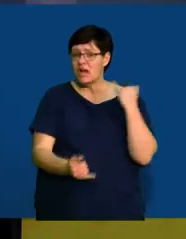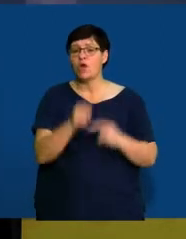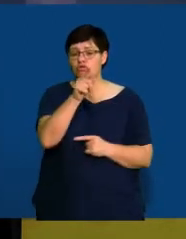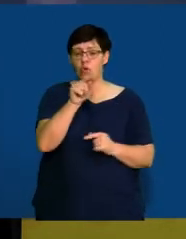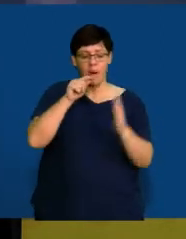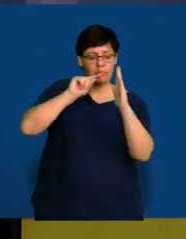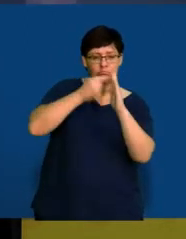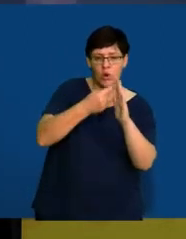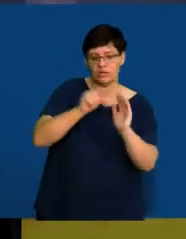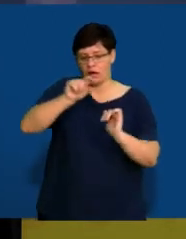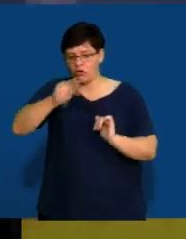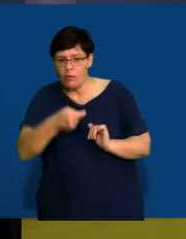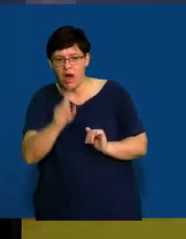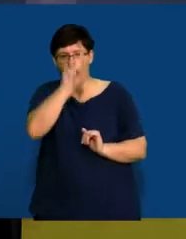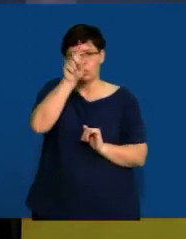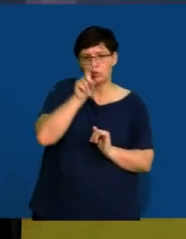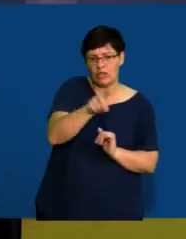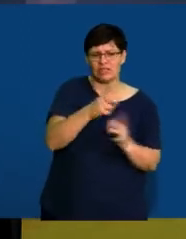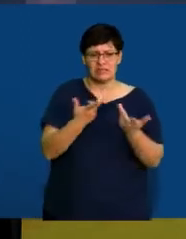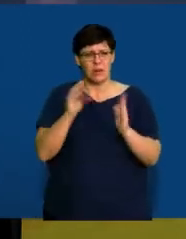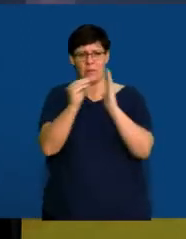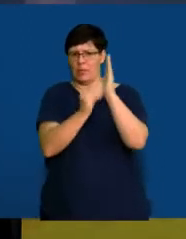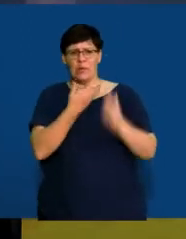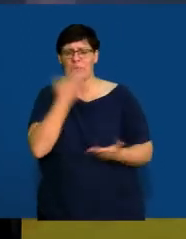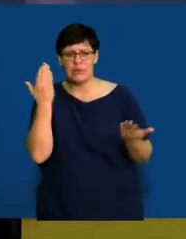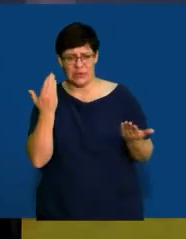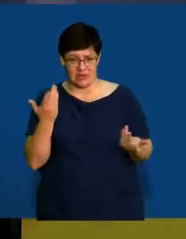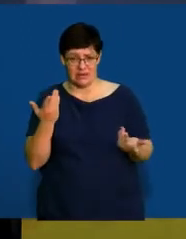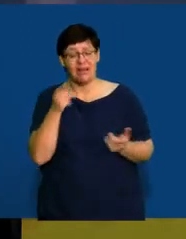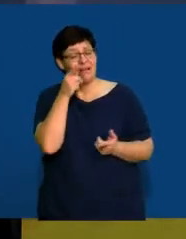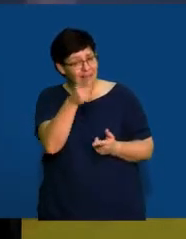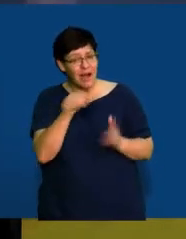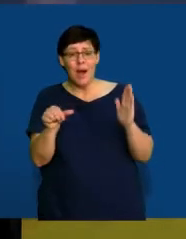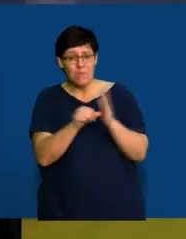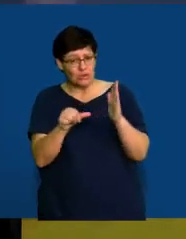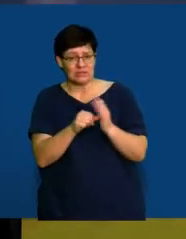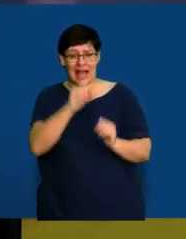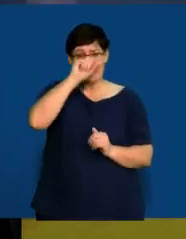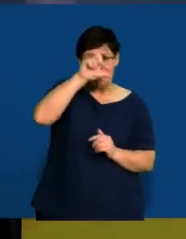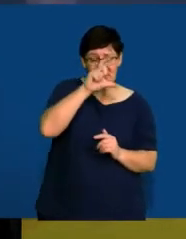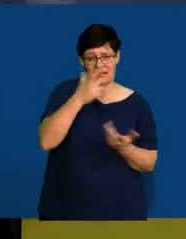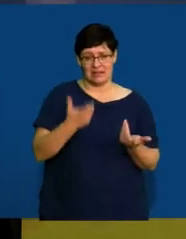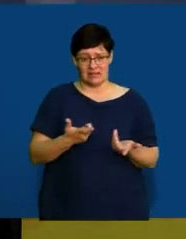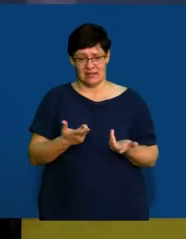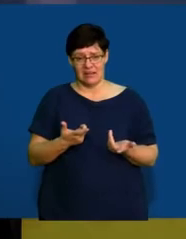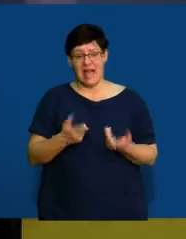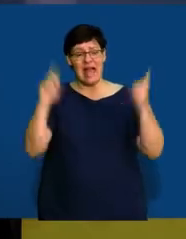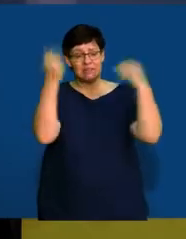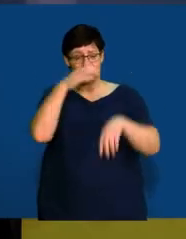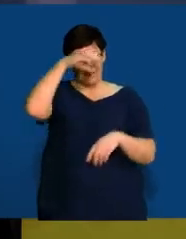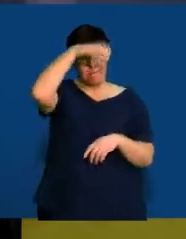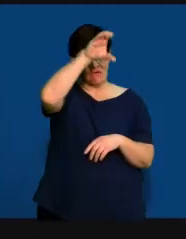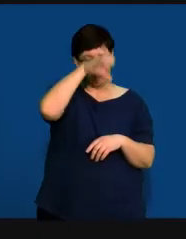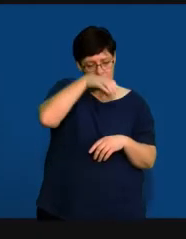punctuation. Simple things like full stops, commas, capital letters, especially in your paragraph